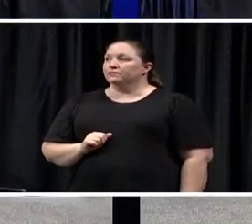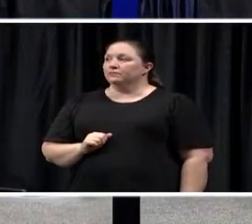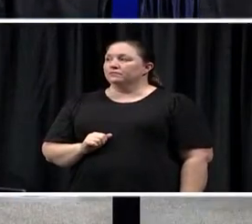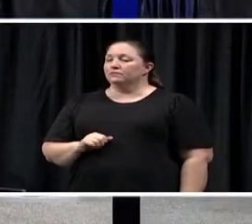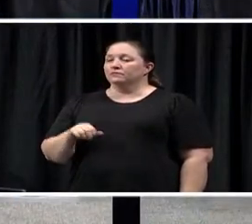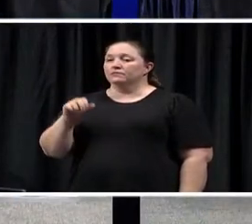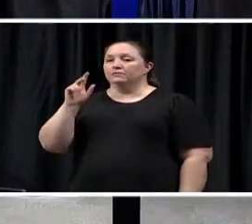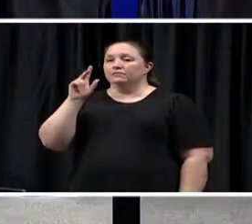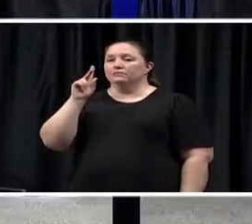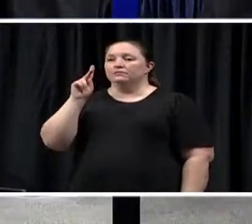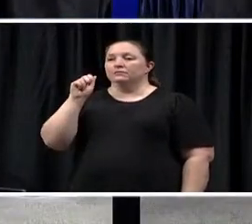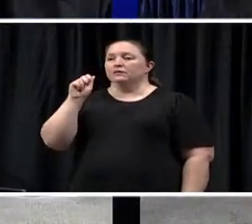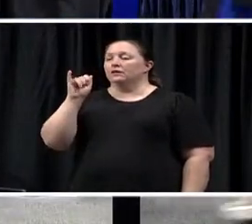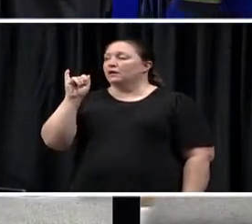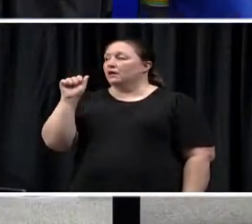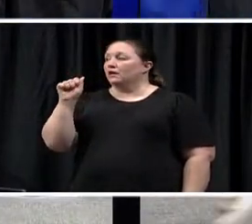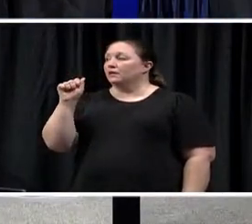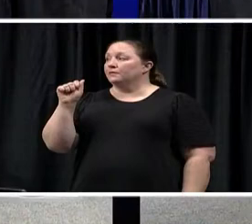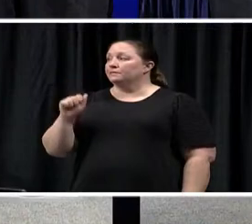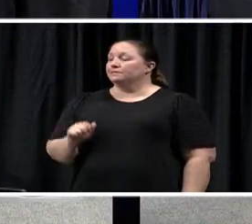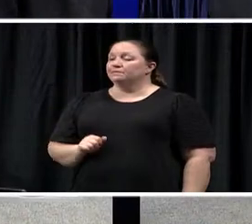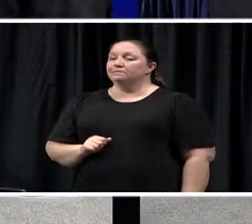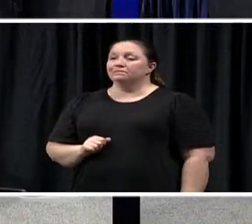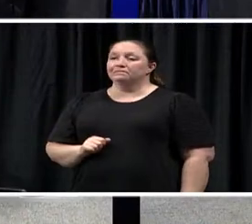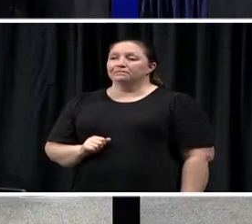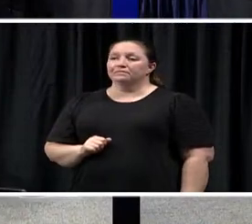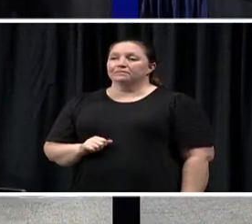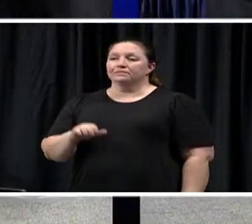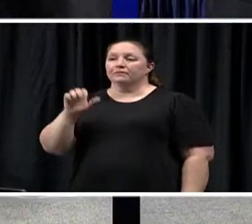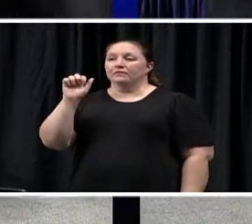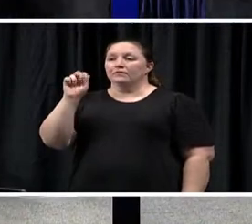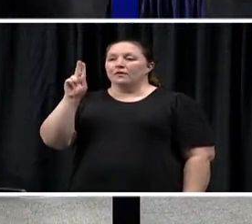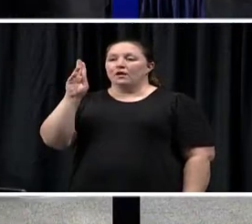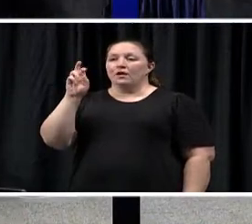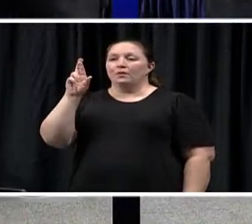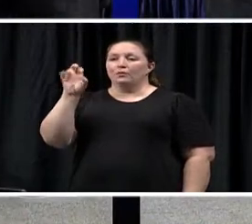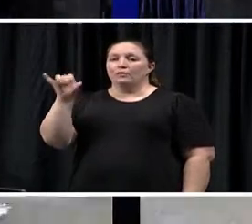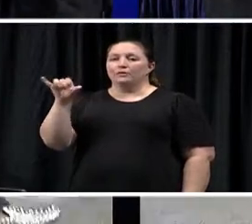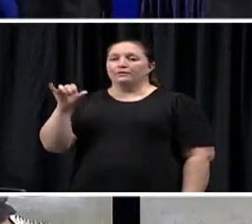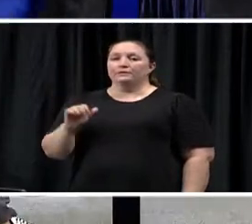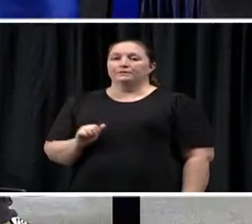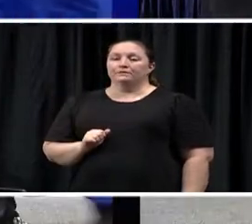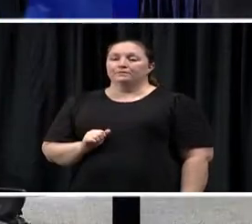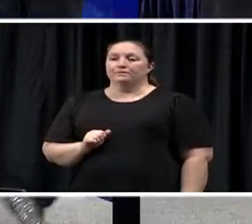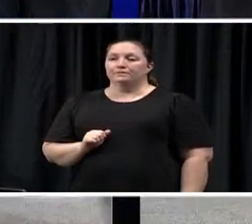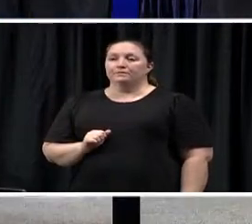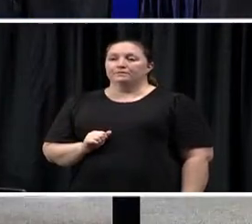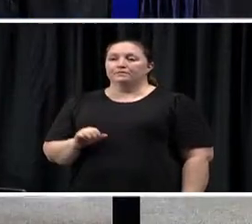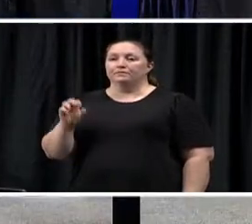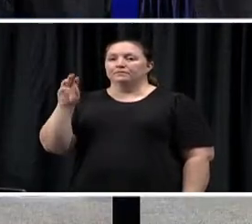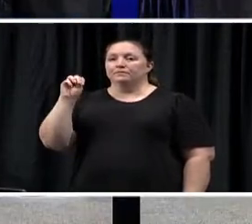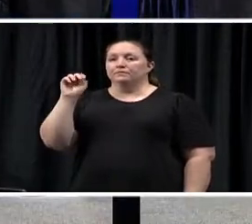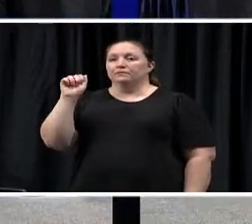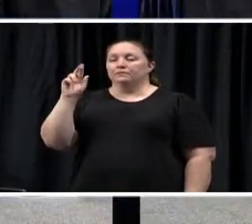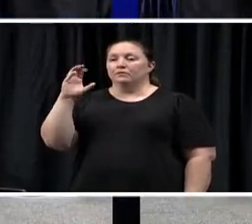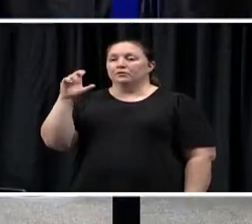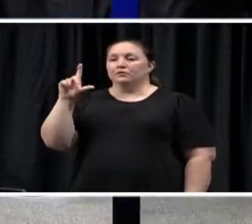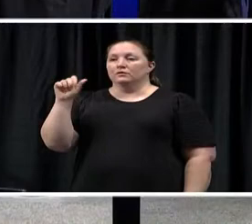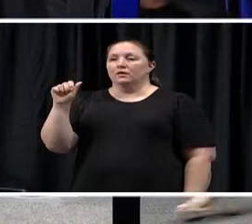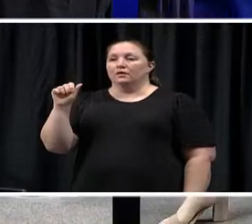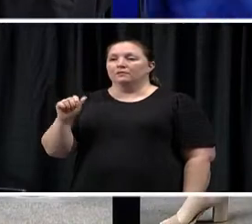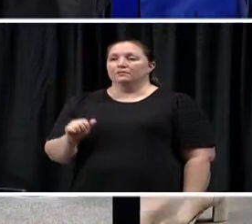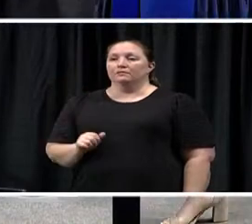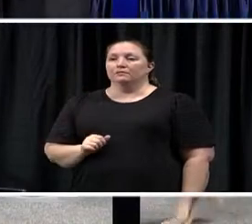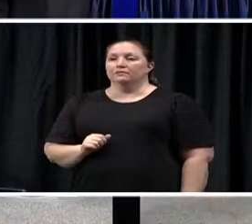Kyan Lawrence Miller. Aubrey Lynn Miller. Marcella Rose